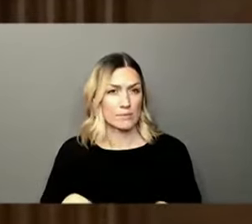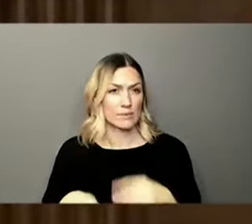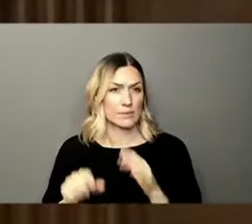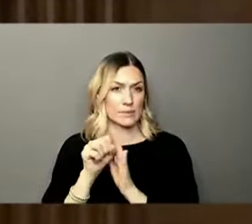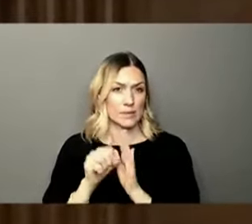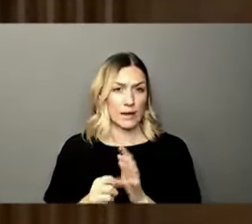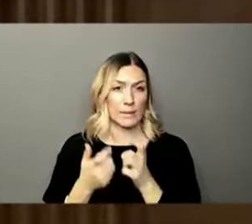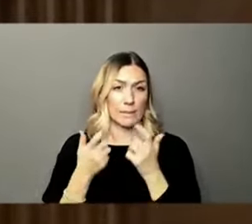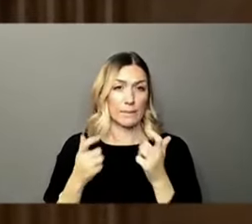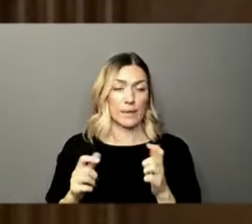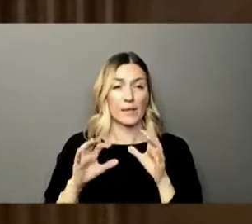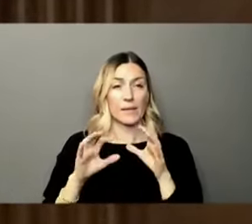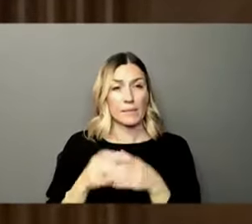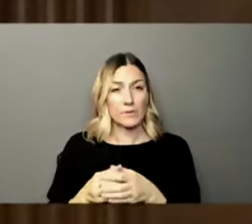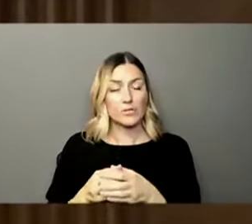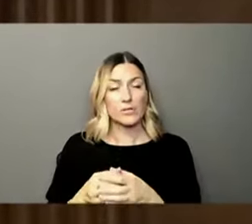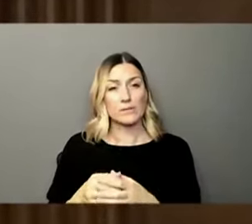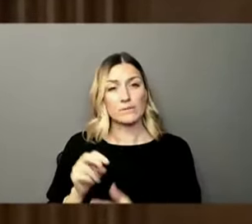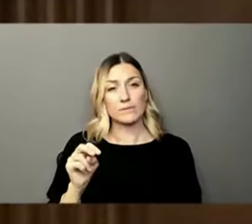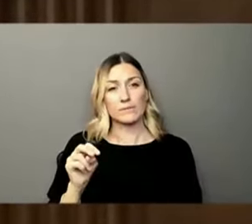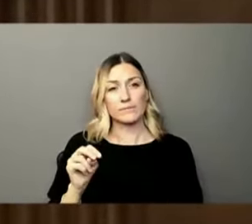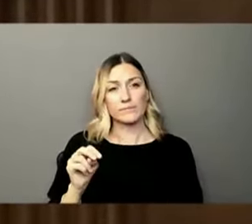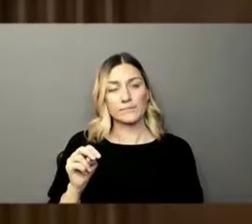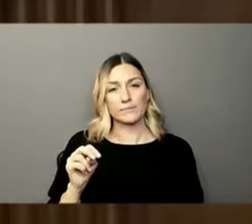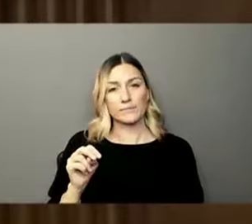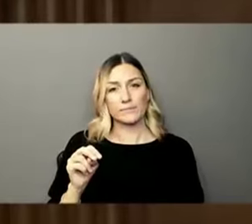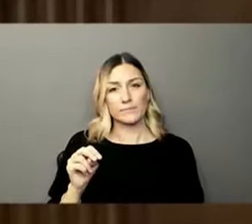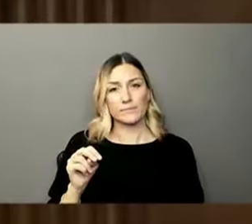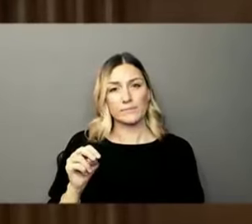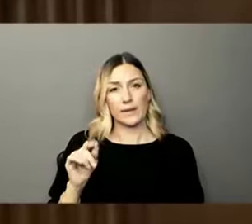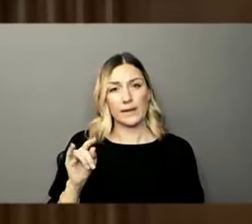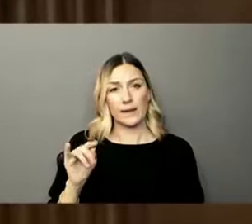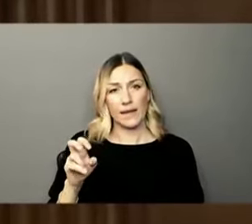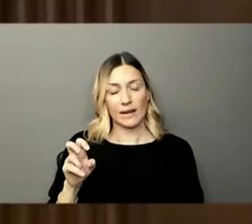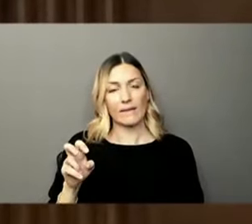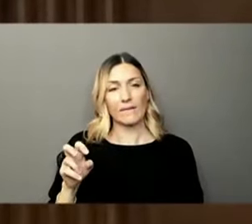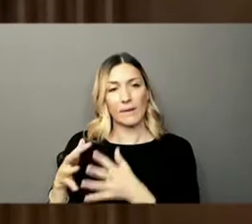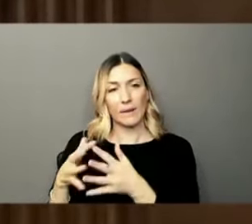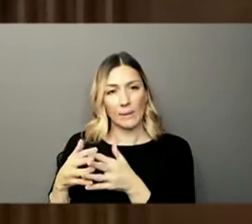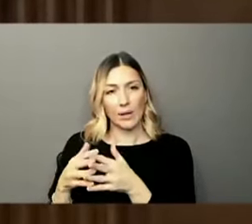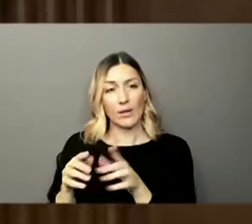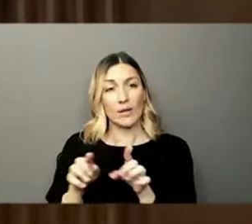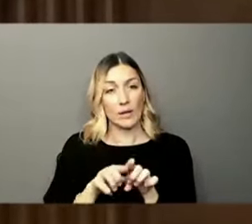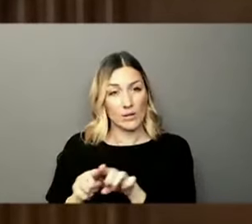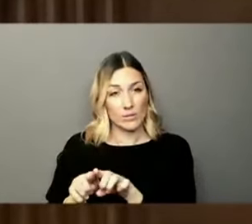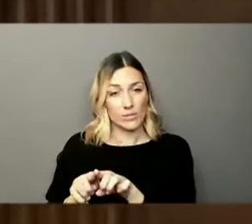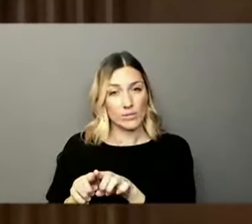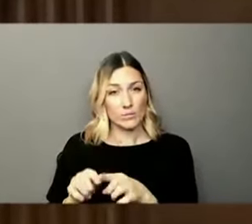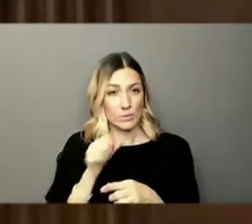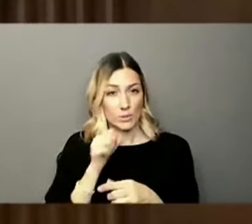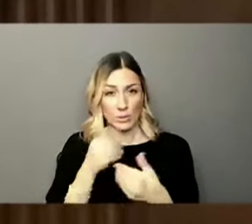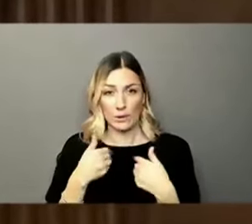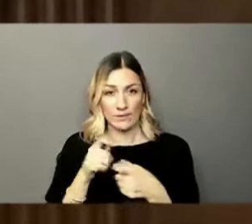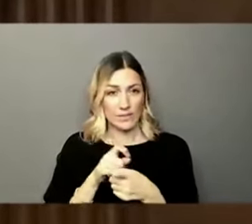population of Native American as well, we don't have a very